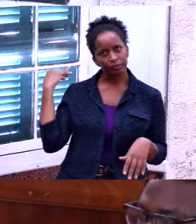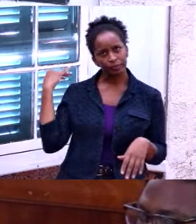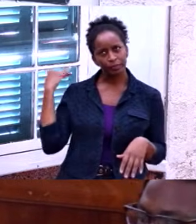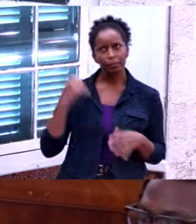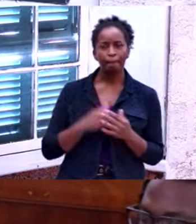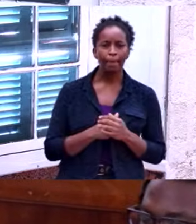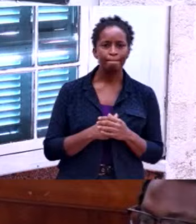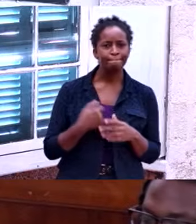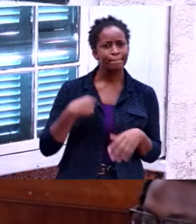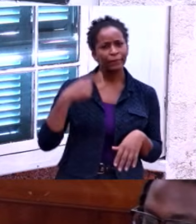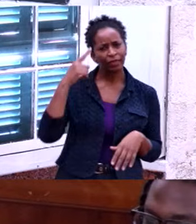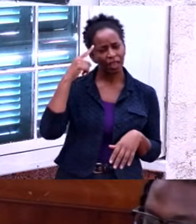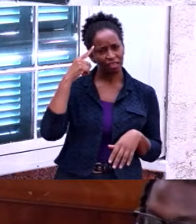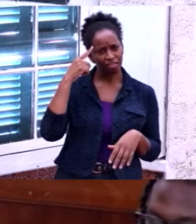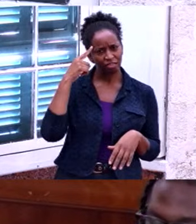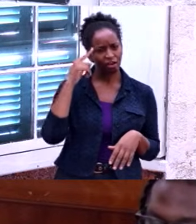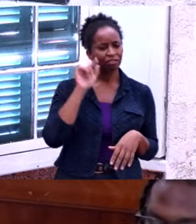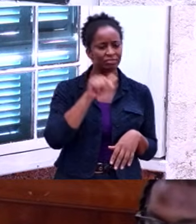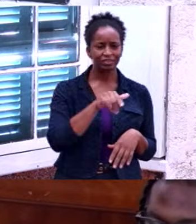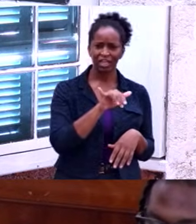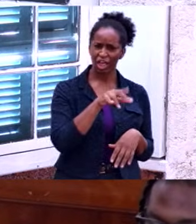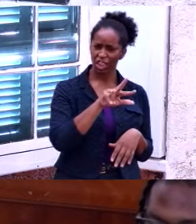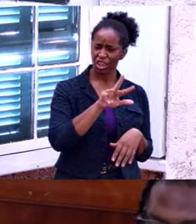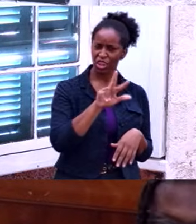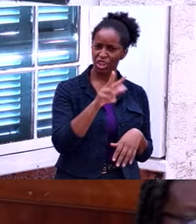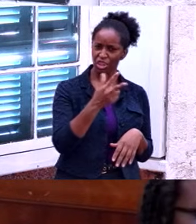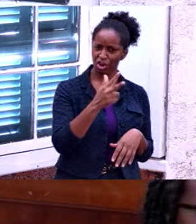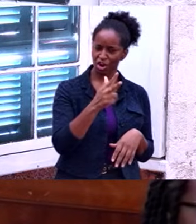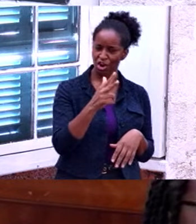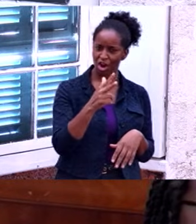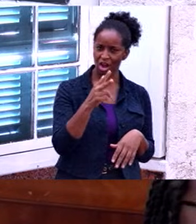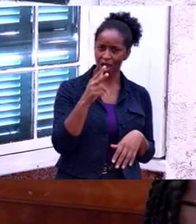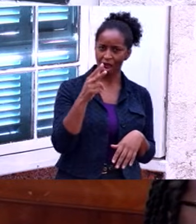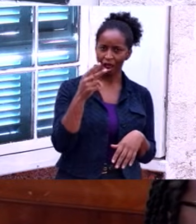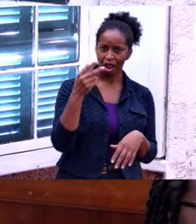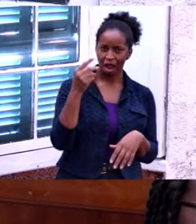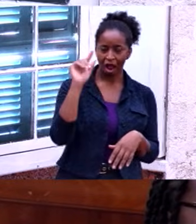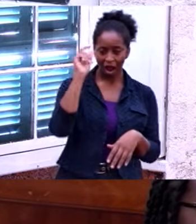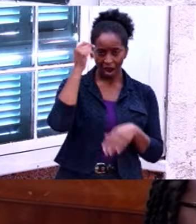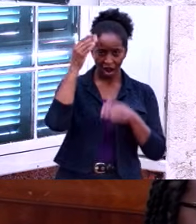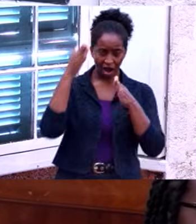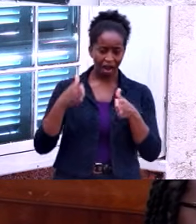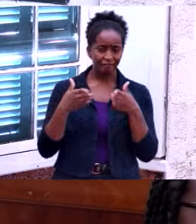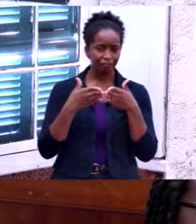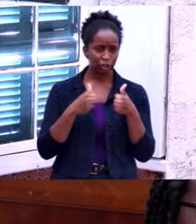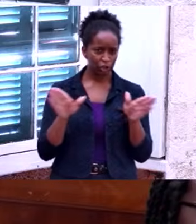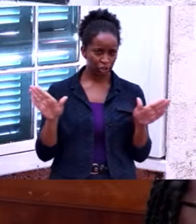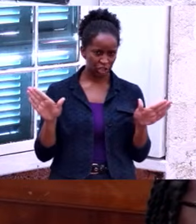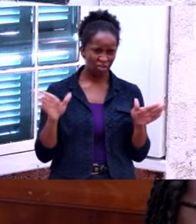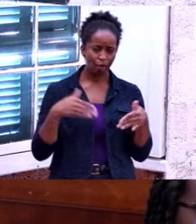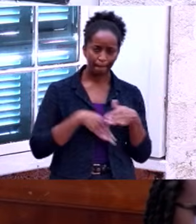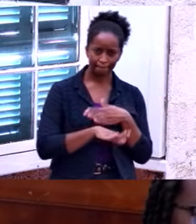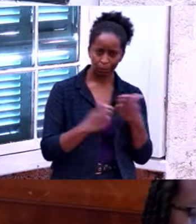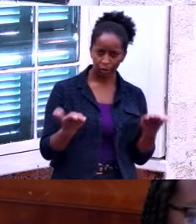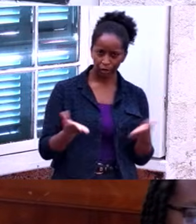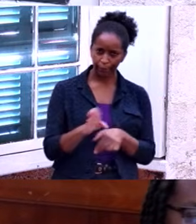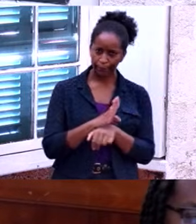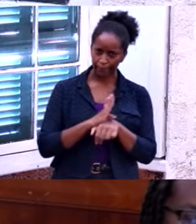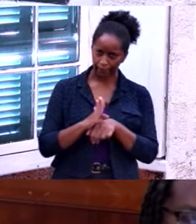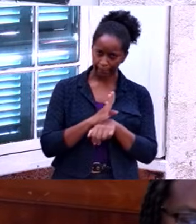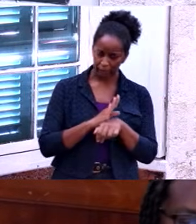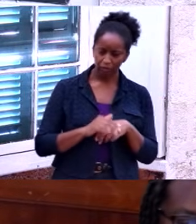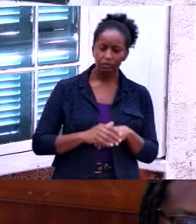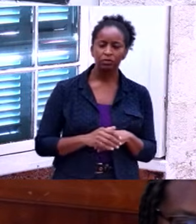General sat in those chairs behind us on the occasion of the 350th anniversary of the Parliament